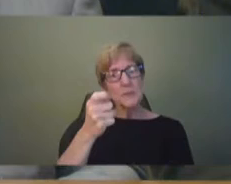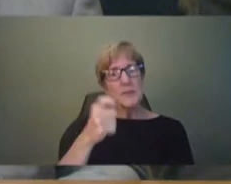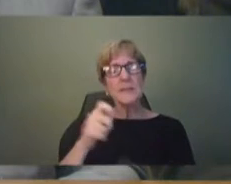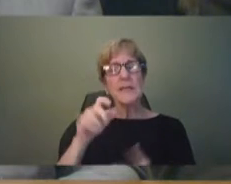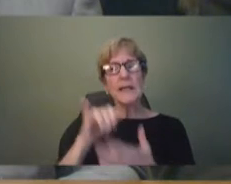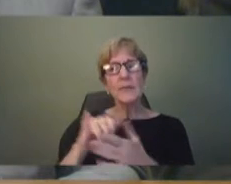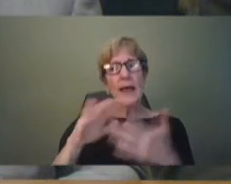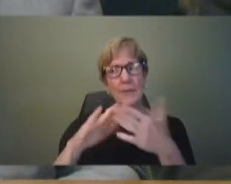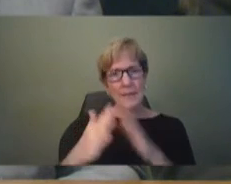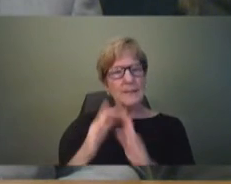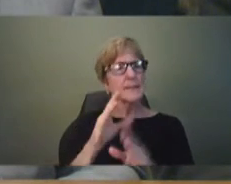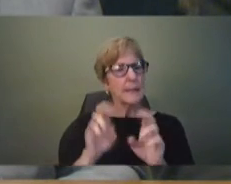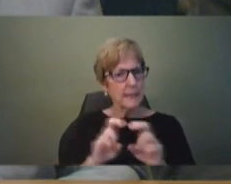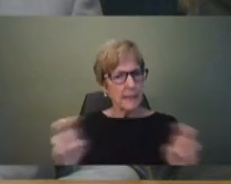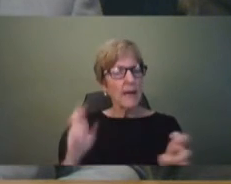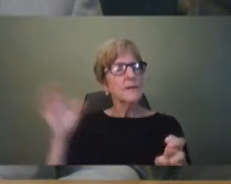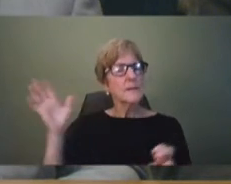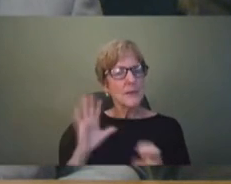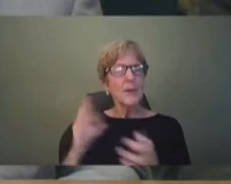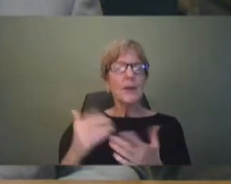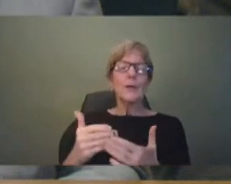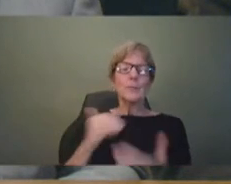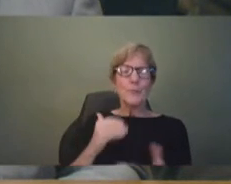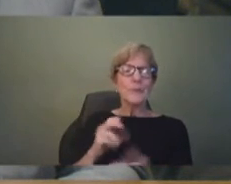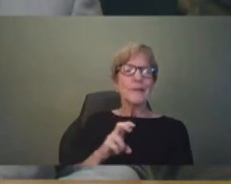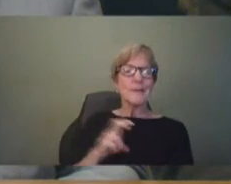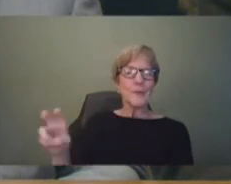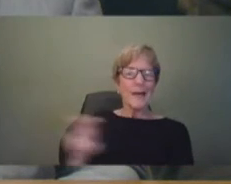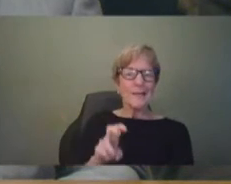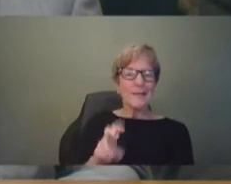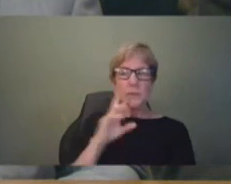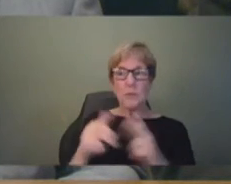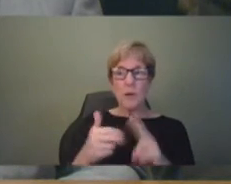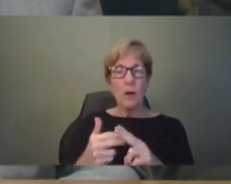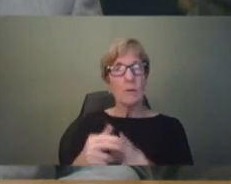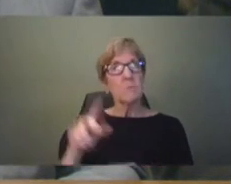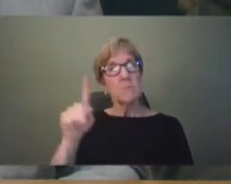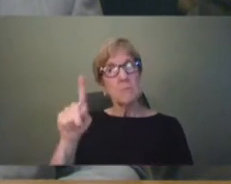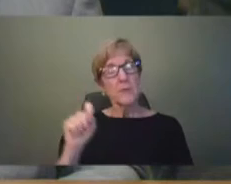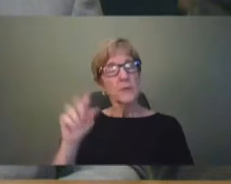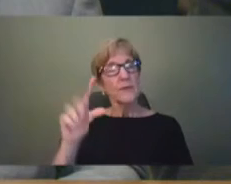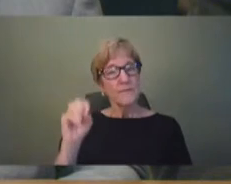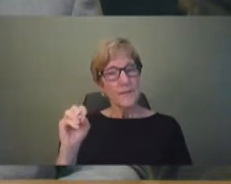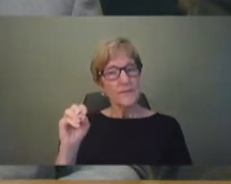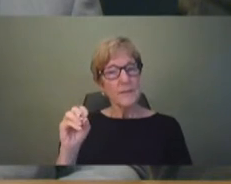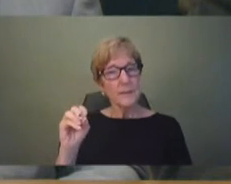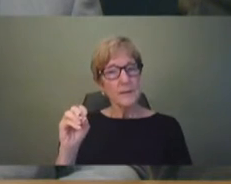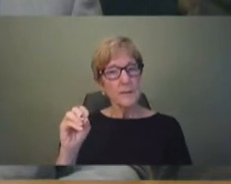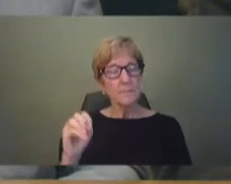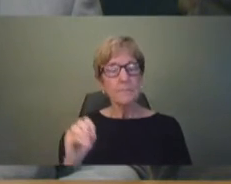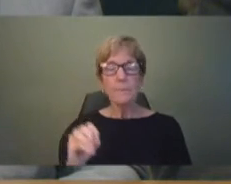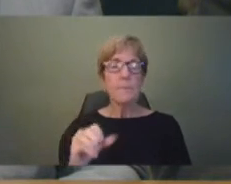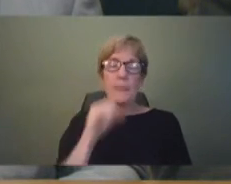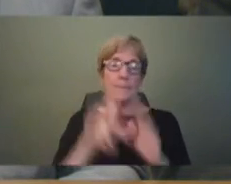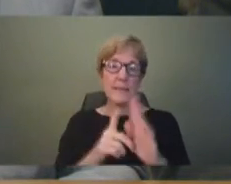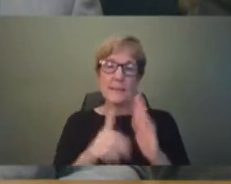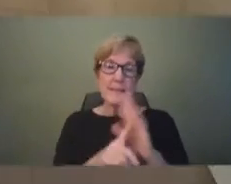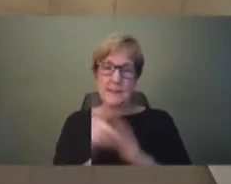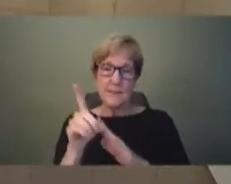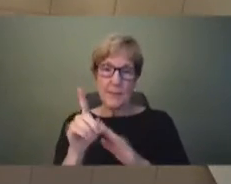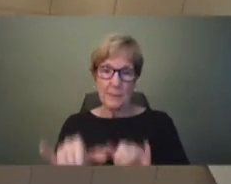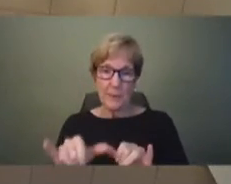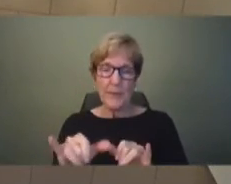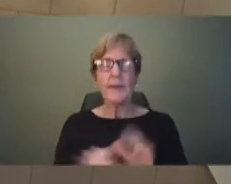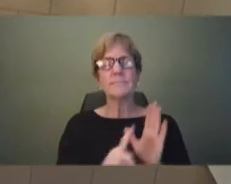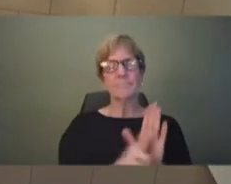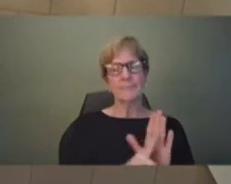council you know pre- Transit we're talking at Heights in the 150 realm uh it did not develop like that thank you